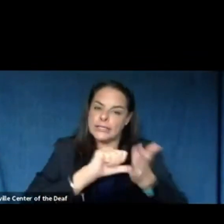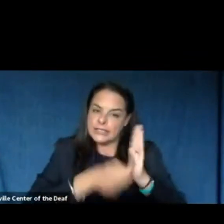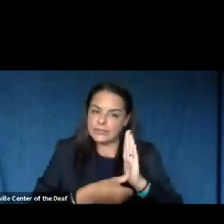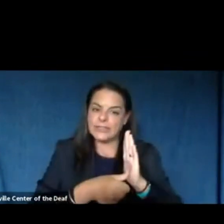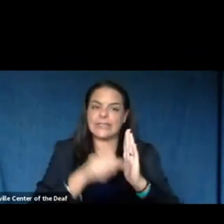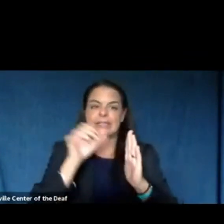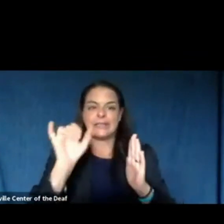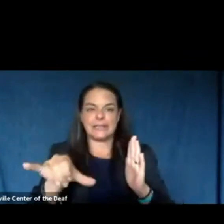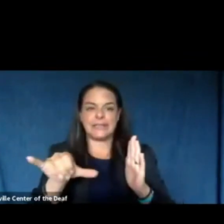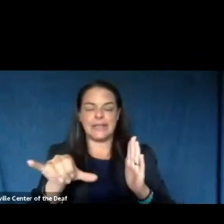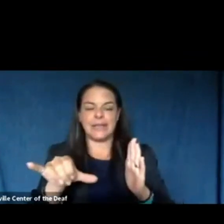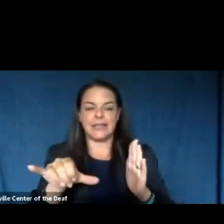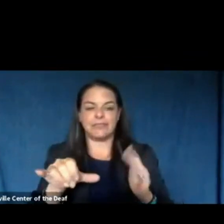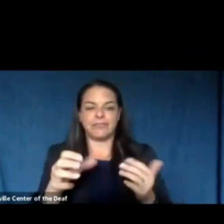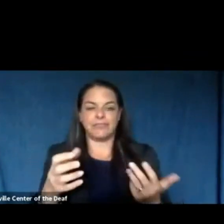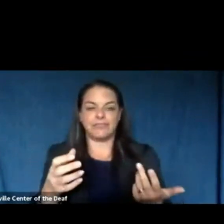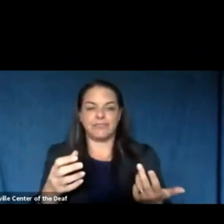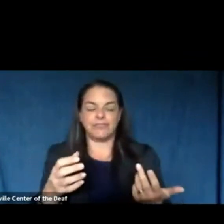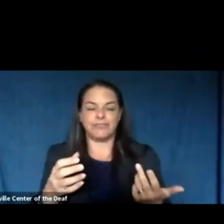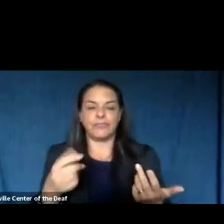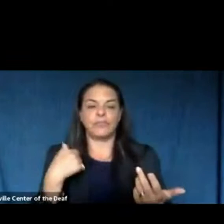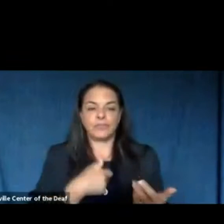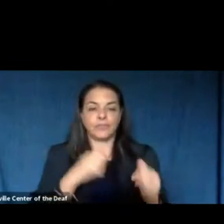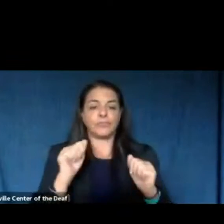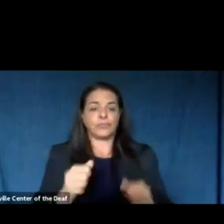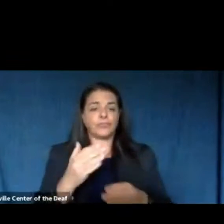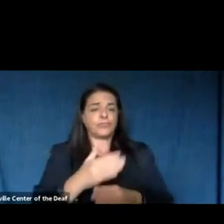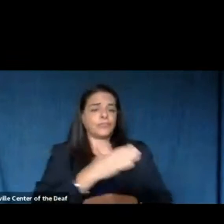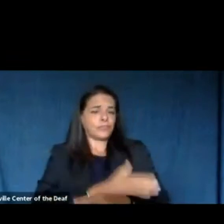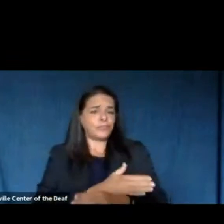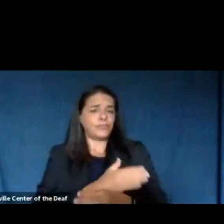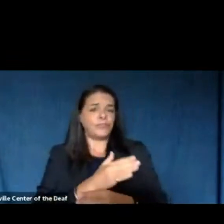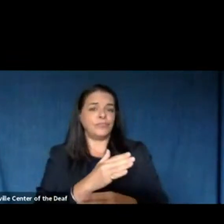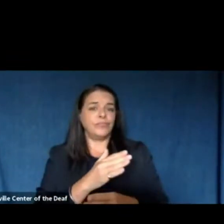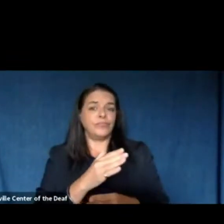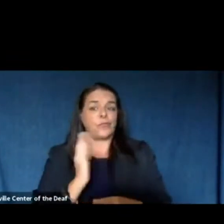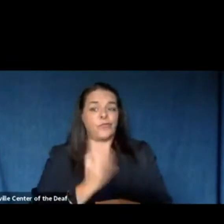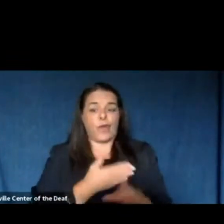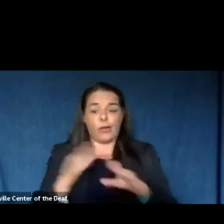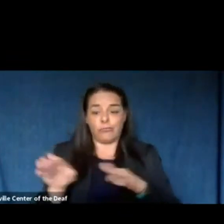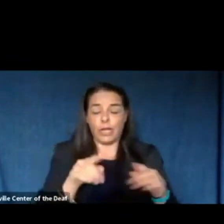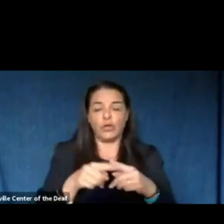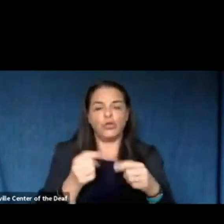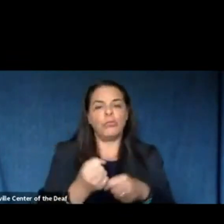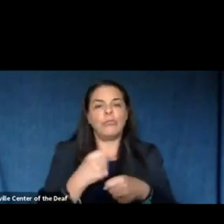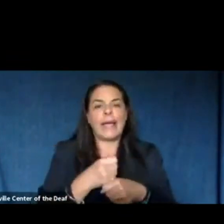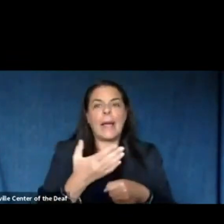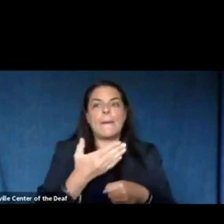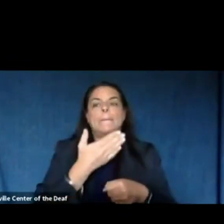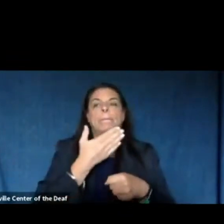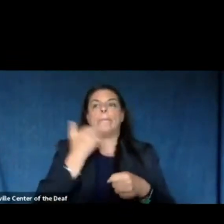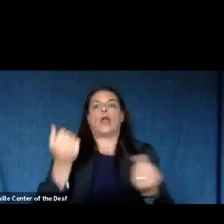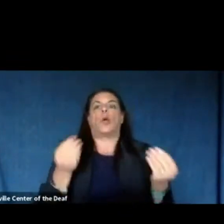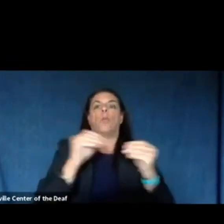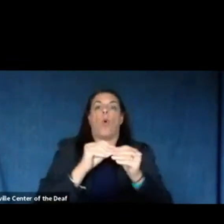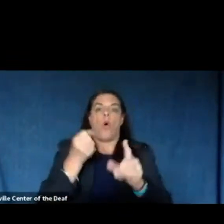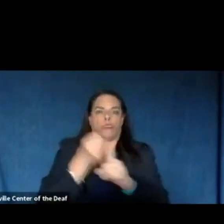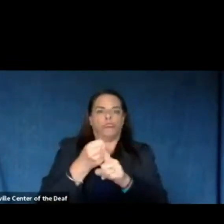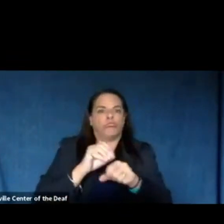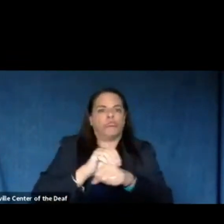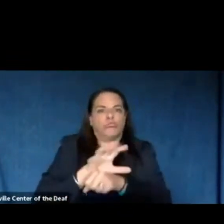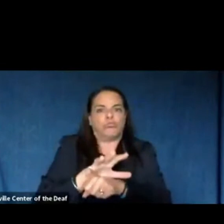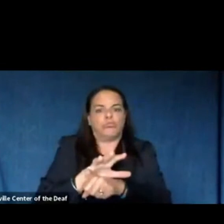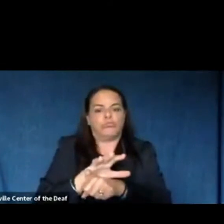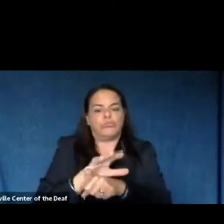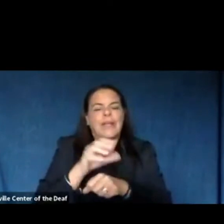that we could improve our actions to make more of an impact at this time. Also from